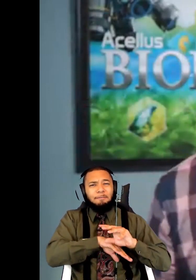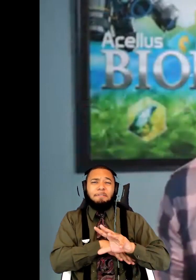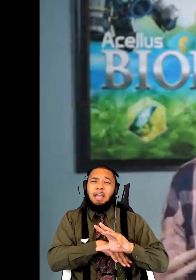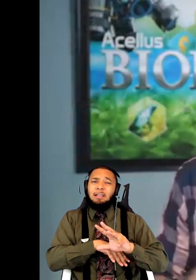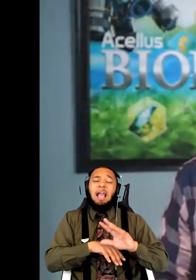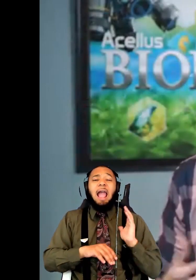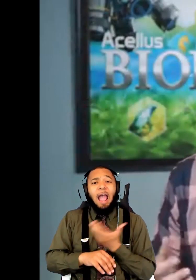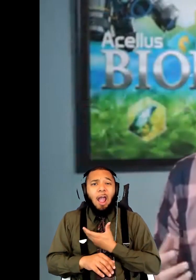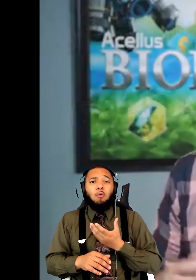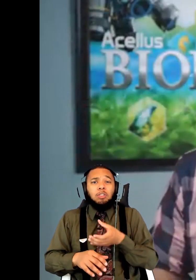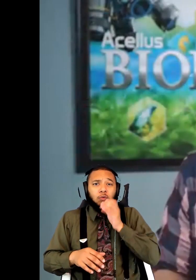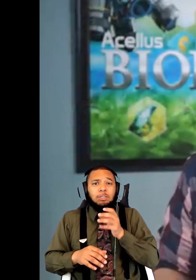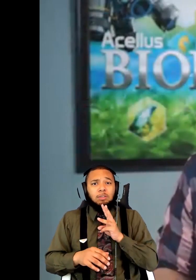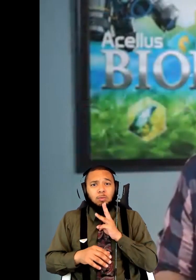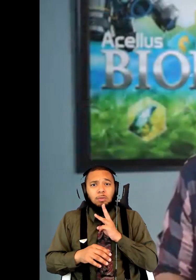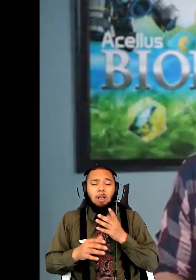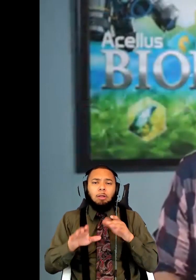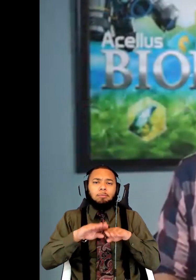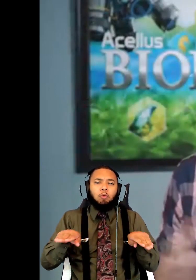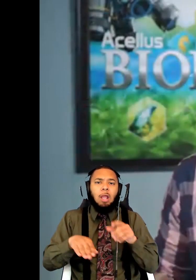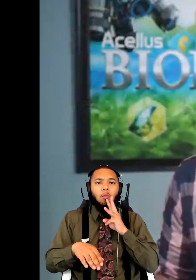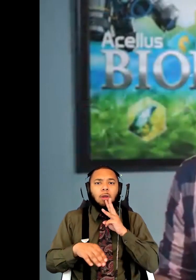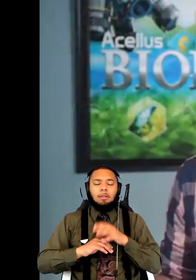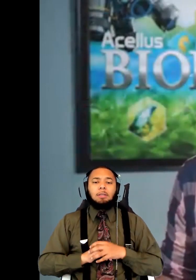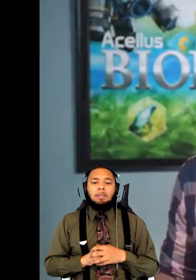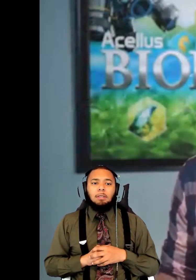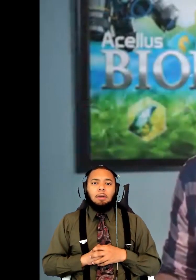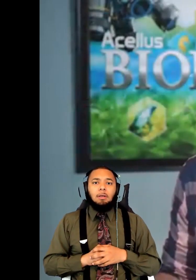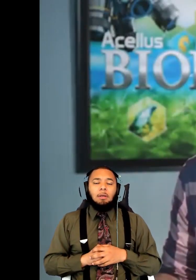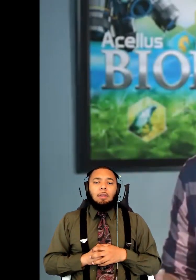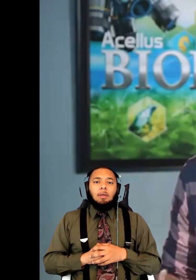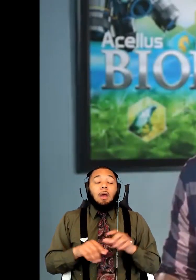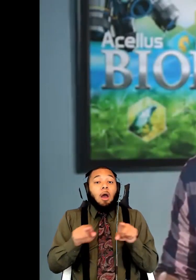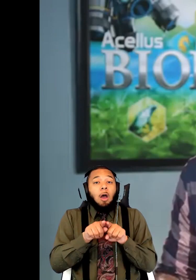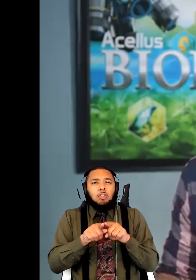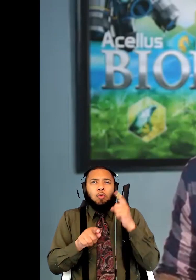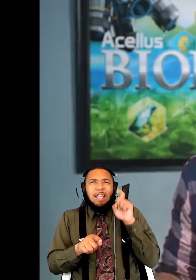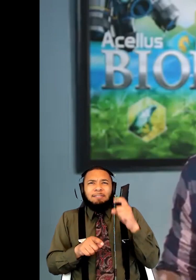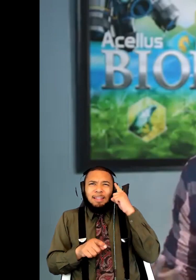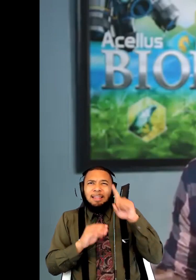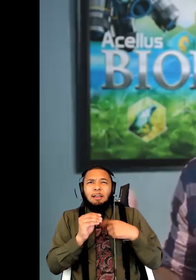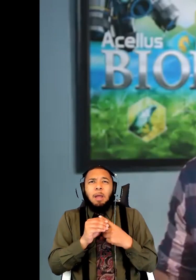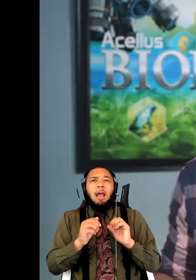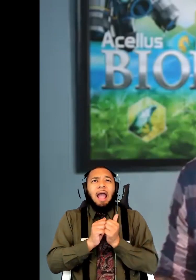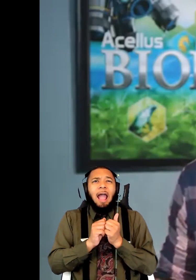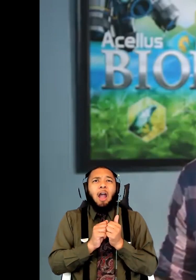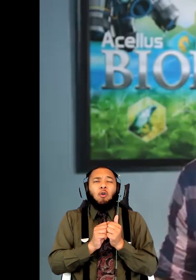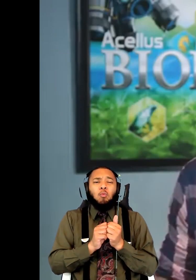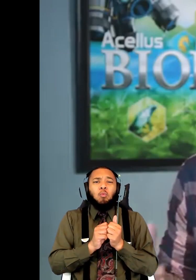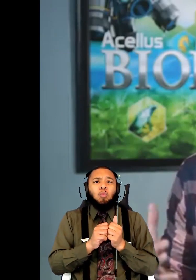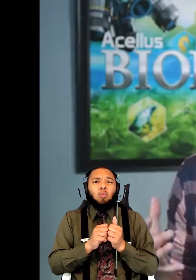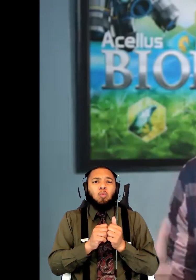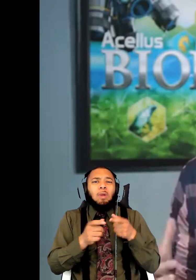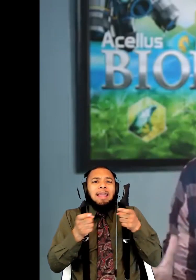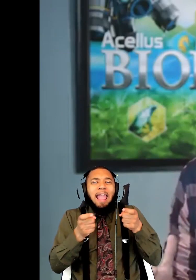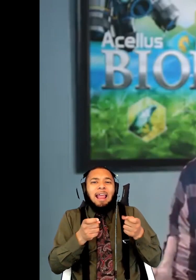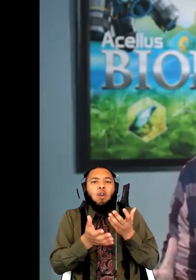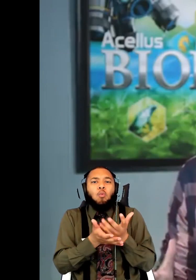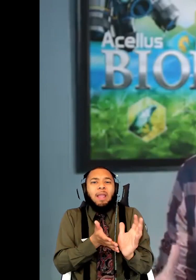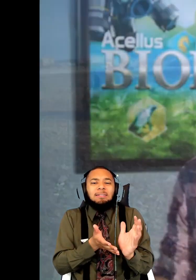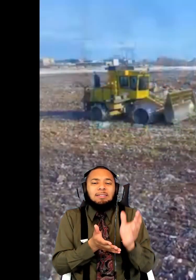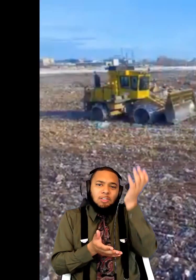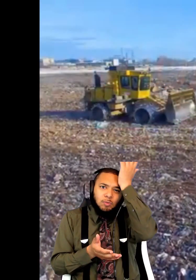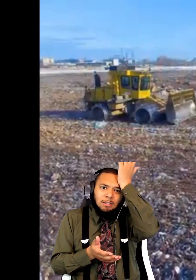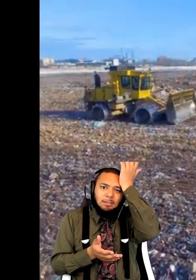similar sources with this, industry, agriculture. And then we also have to think about how we dispose of our waste. Most of our waste